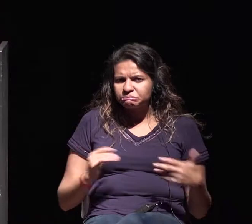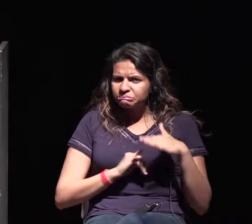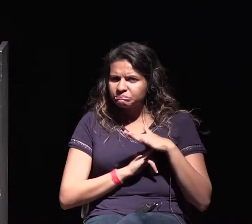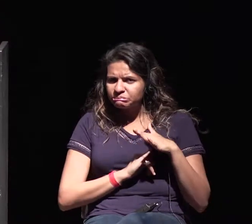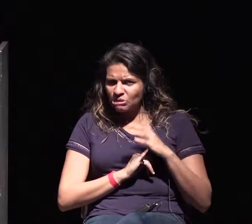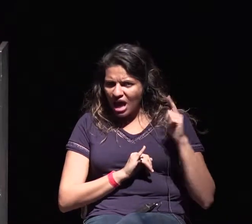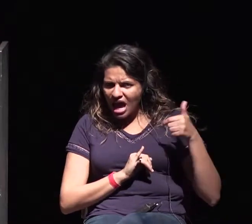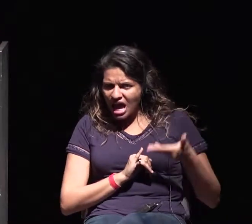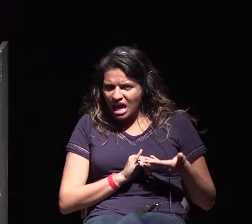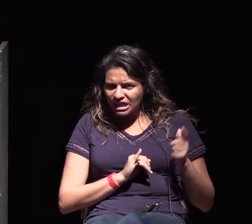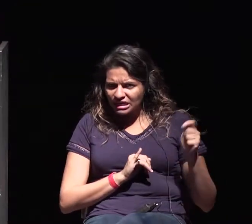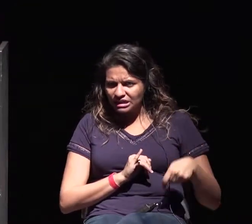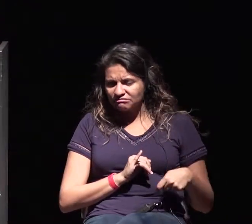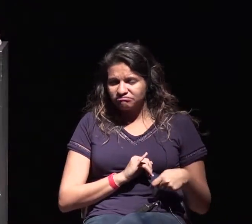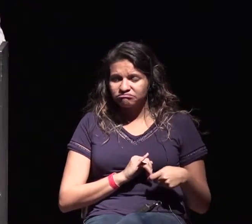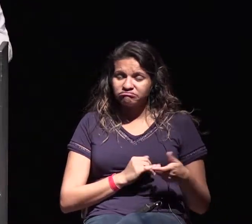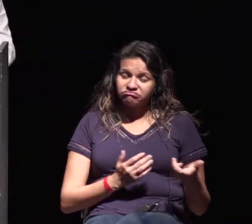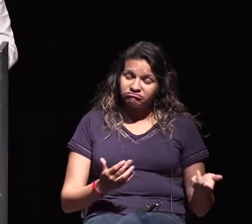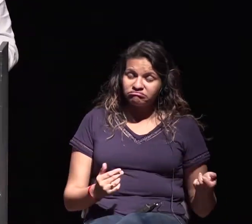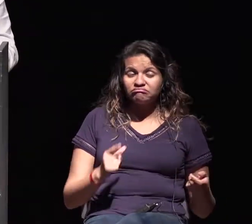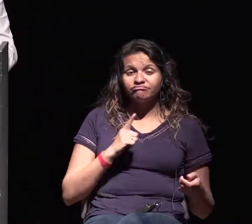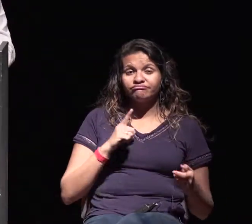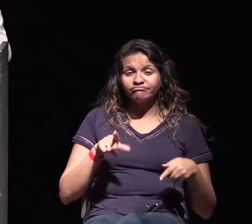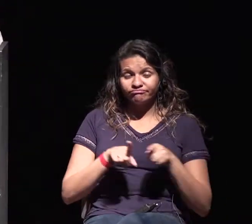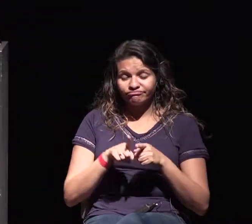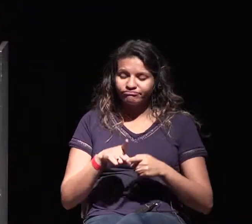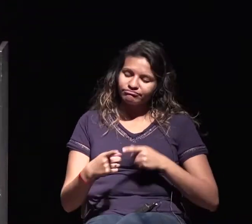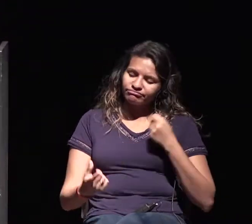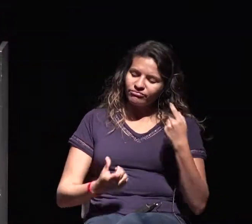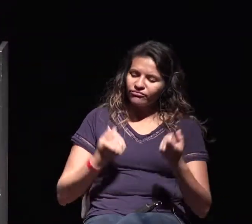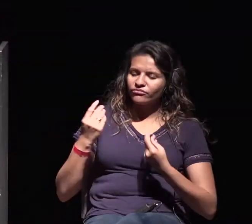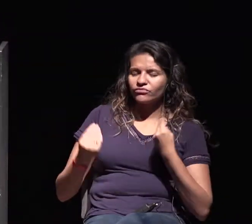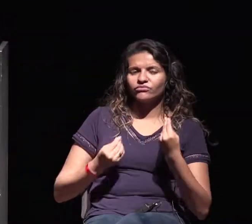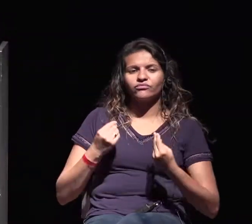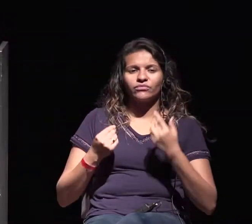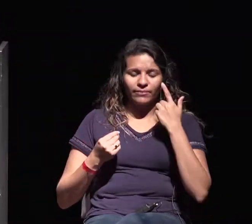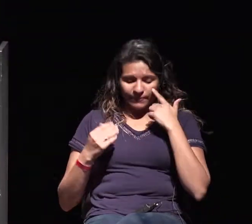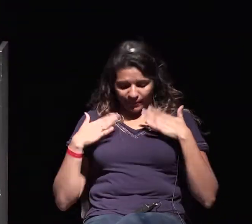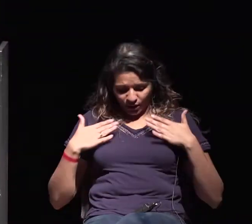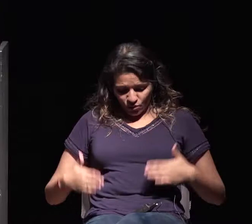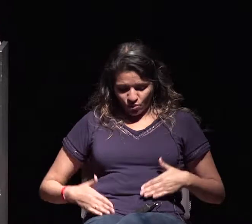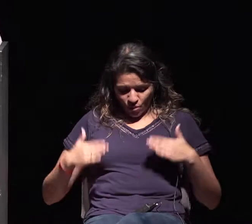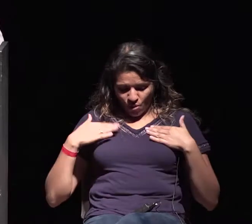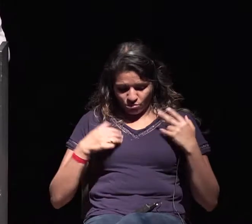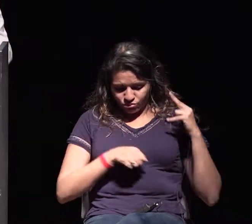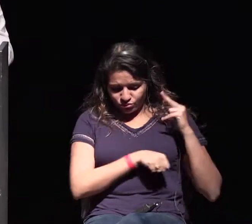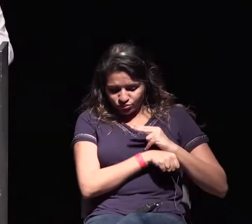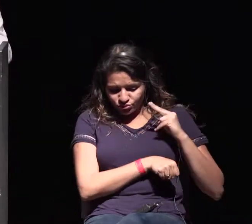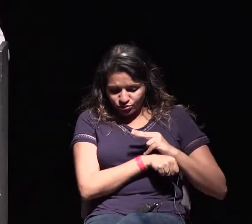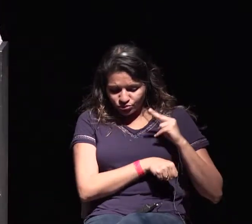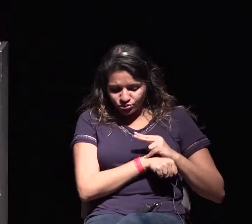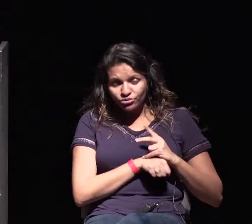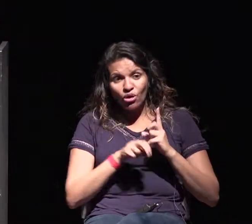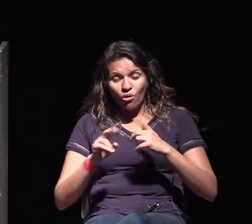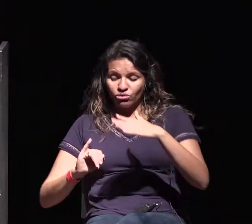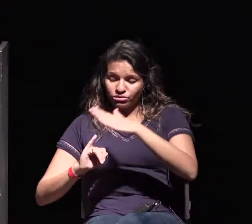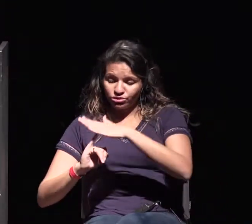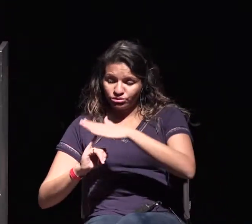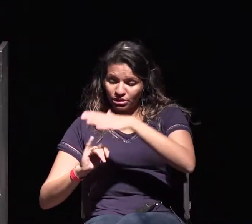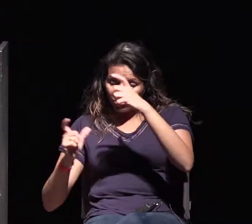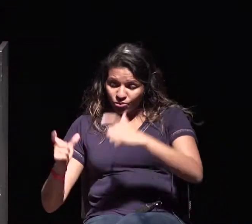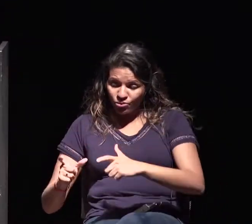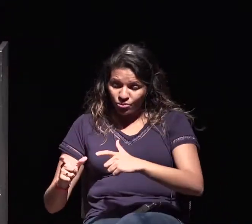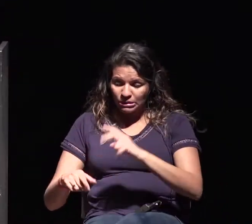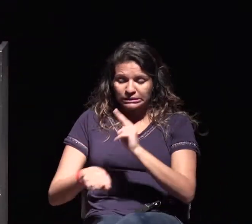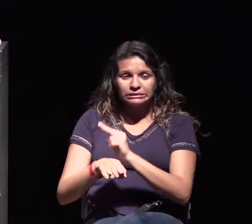Antibodies fighting to preserve the integrity of the body of institutions imperial. What